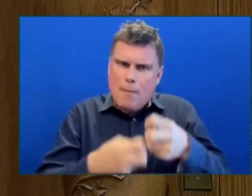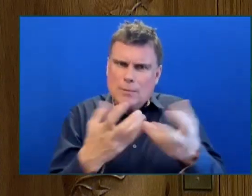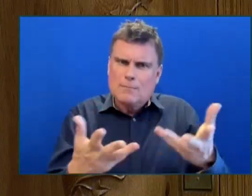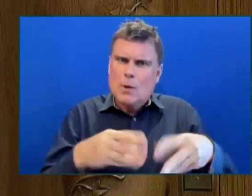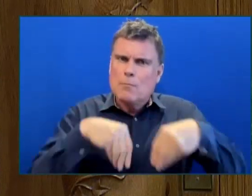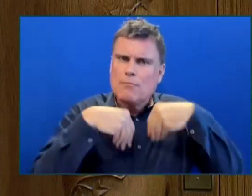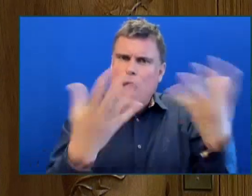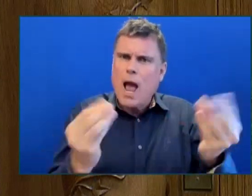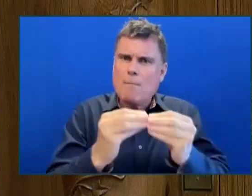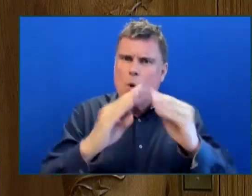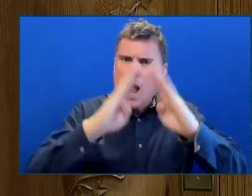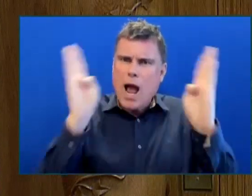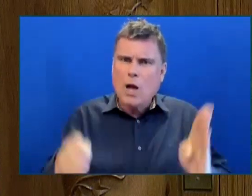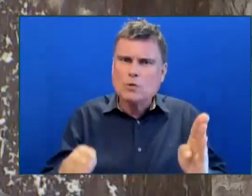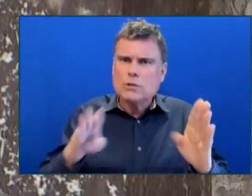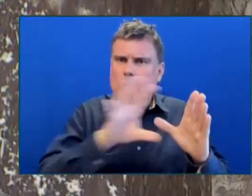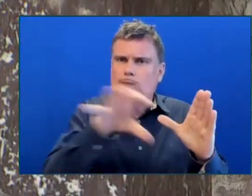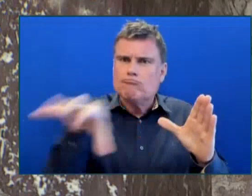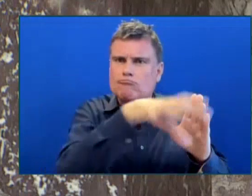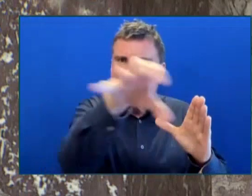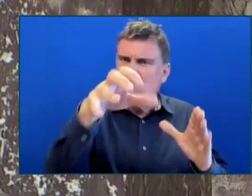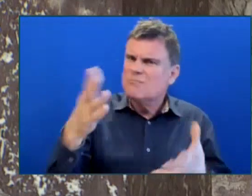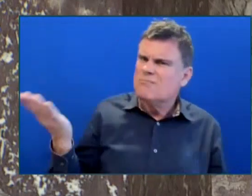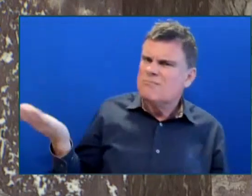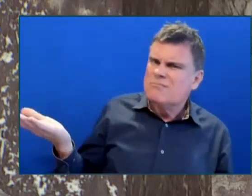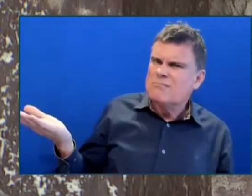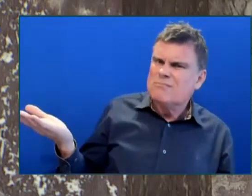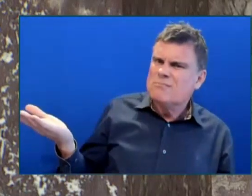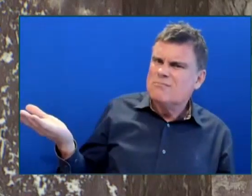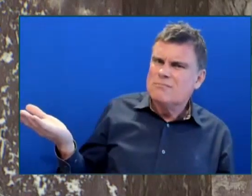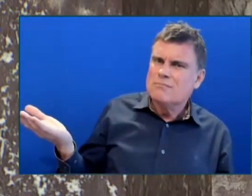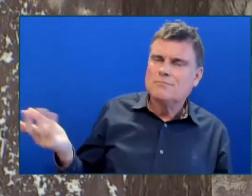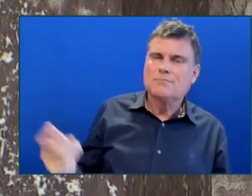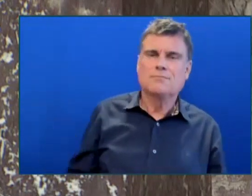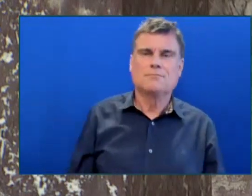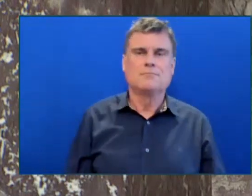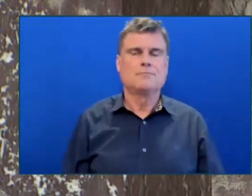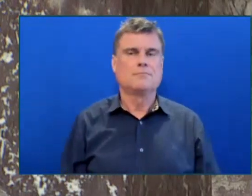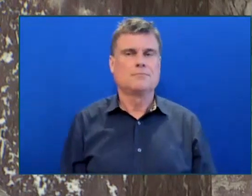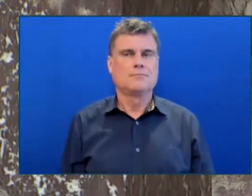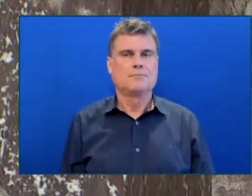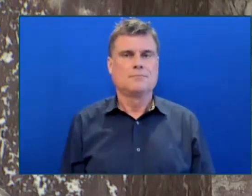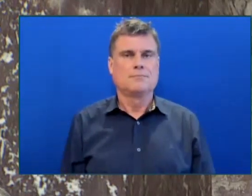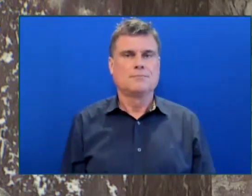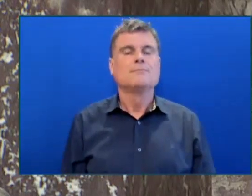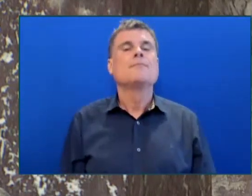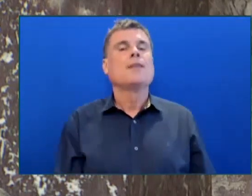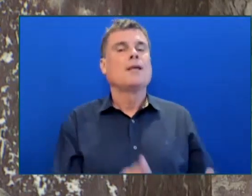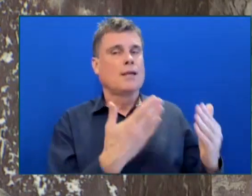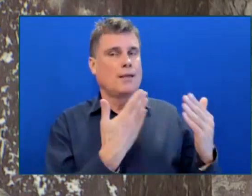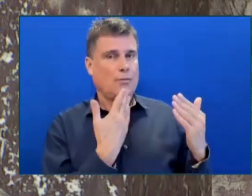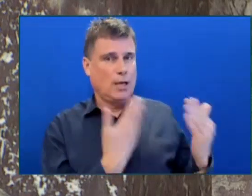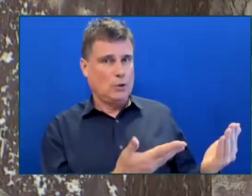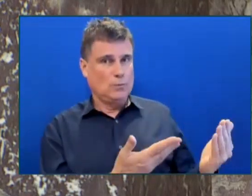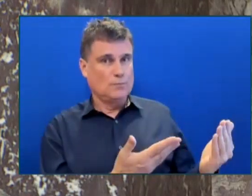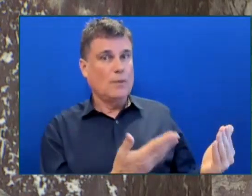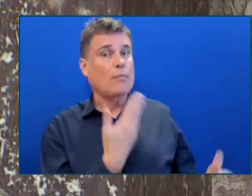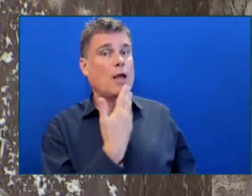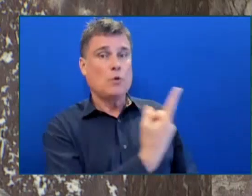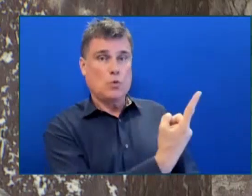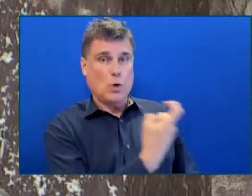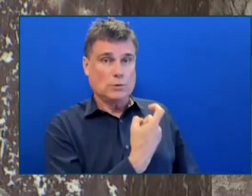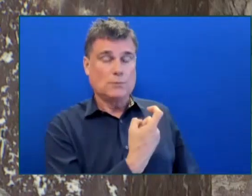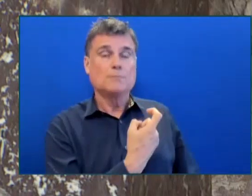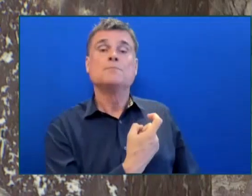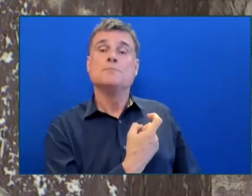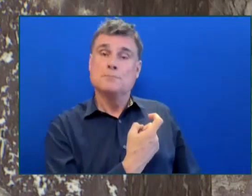Minister of Housing. Thank you, Honourable Speaker. And, you know, I appreciate the members raising this question. I think it's an important topic. But it's